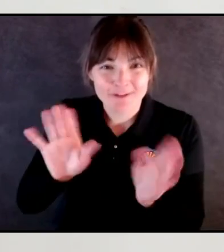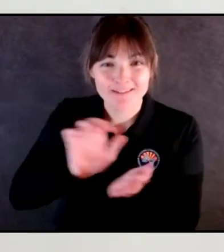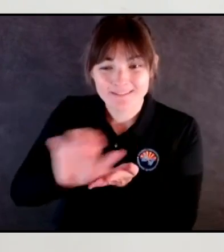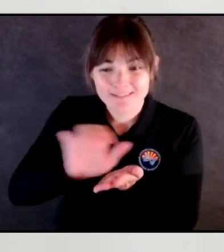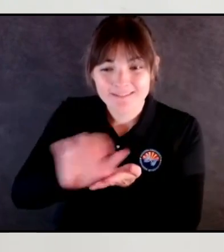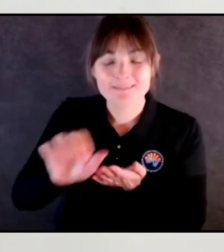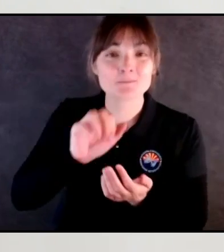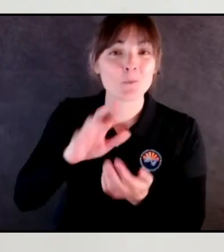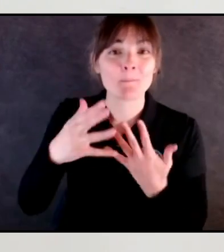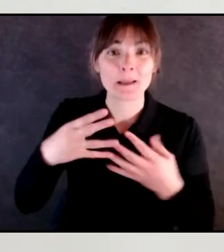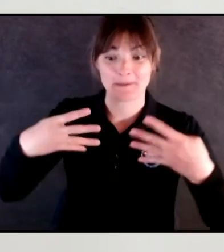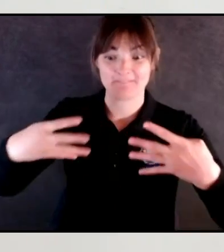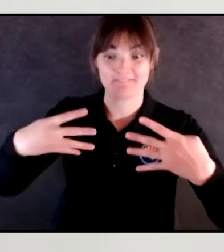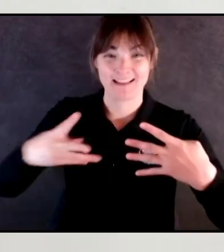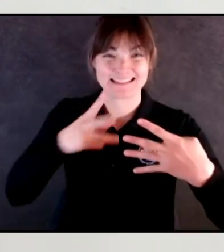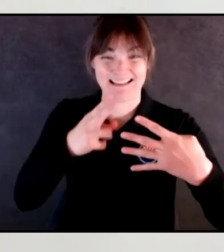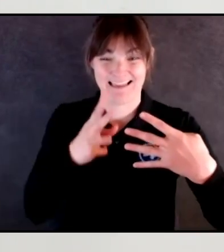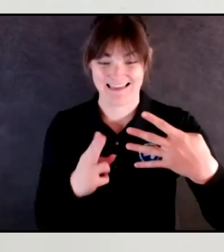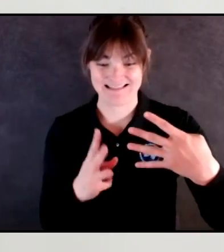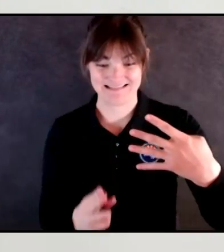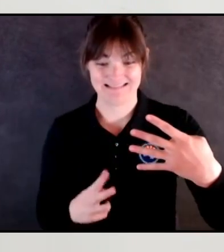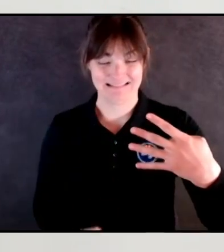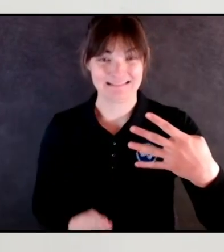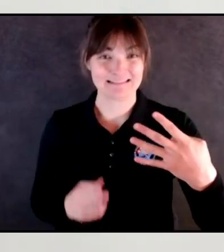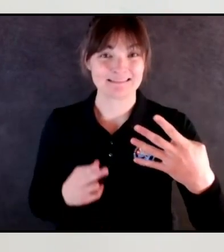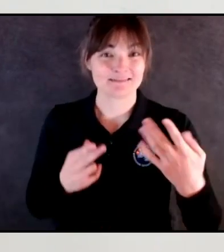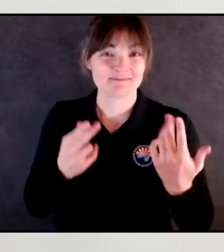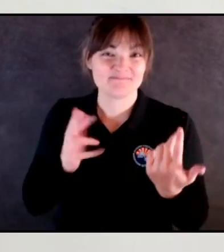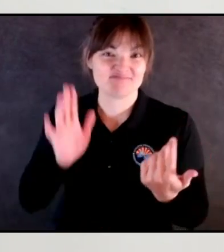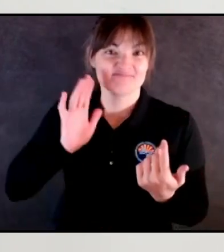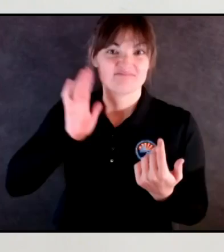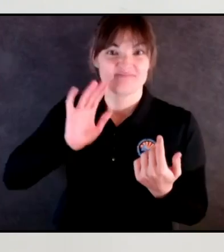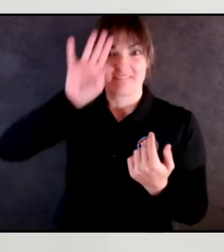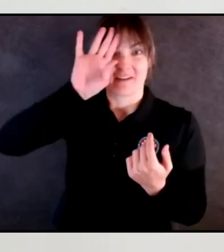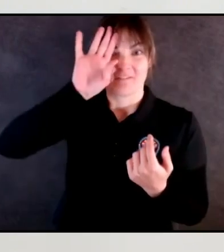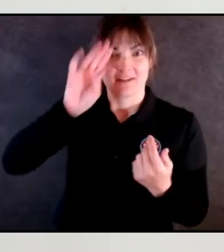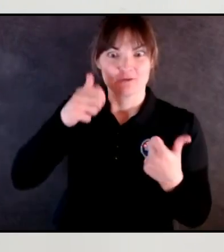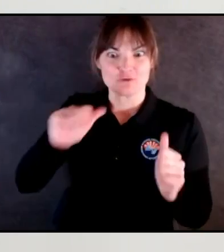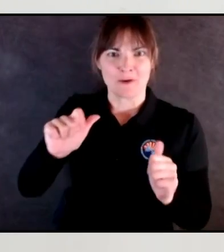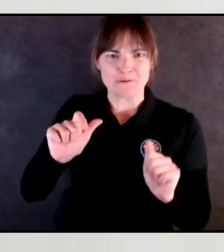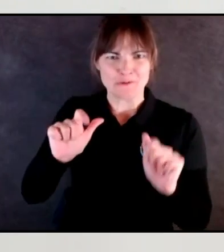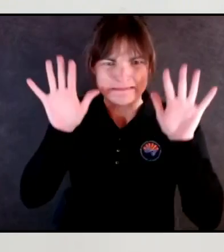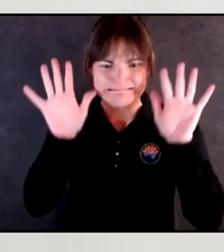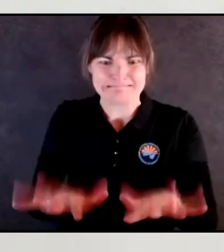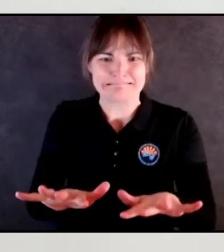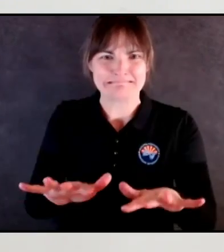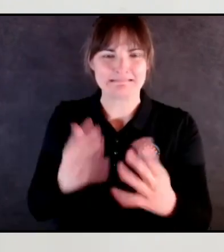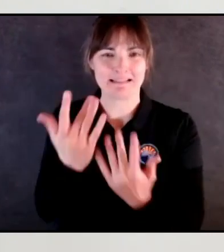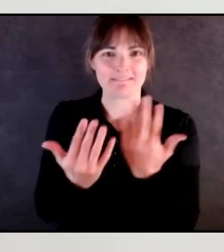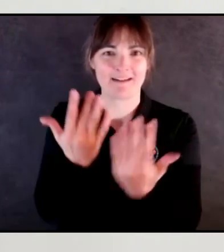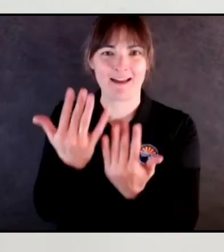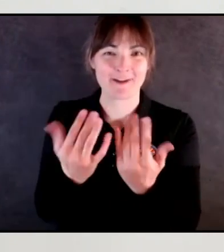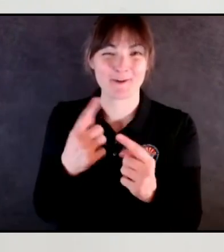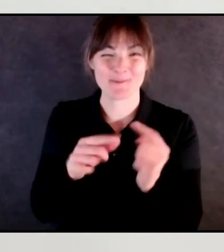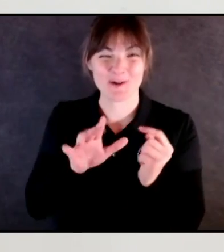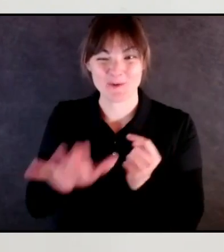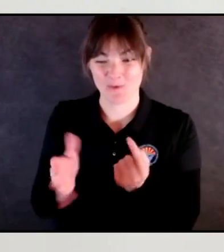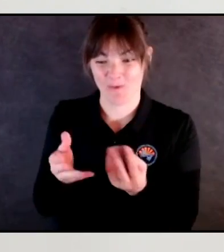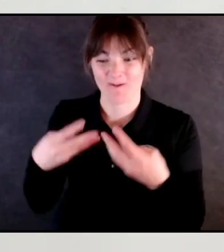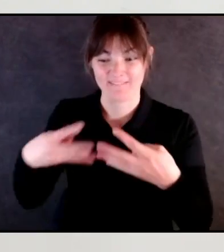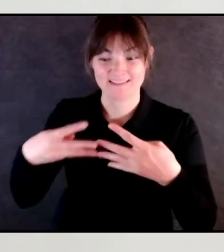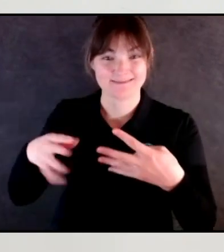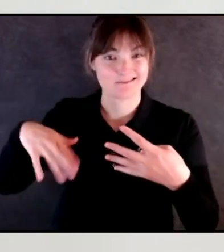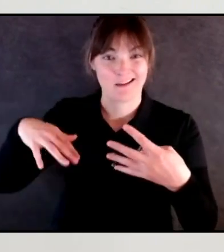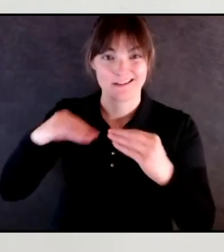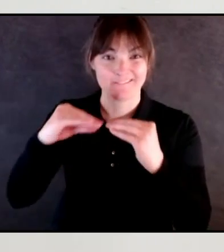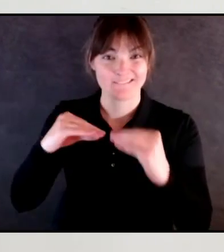to stop the spread of the fire, and that work has not been completed, let us know, and we'll meet up with you and try to get that